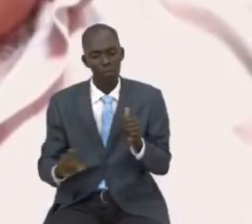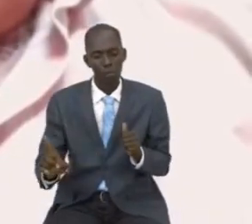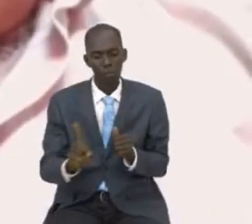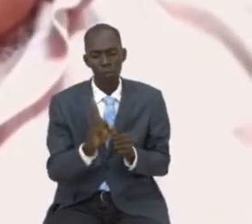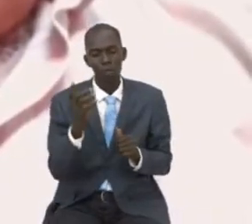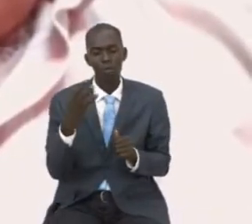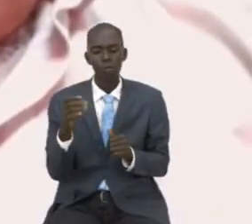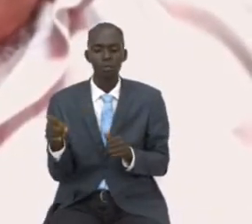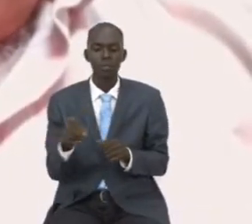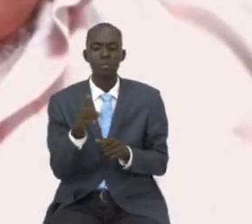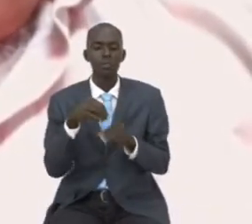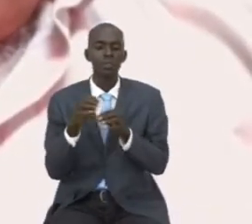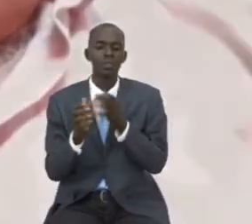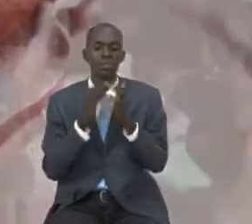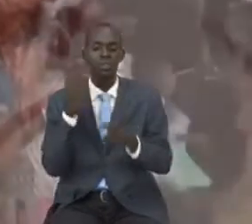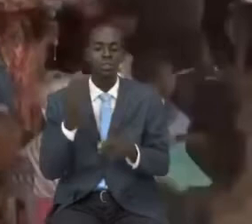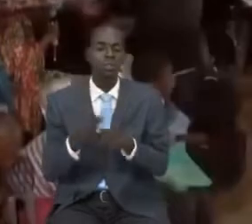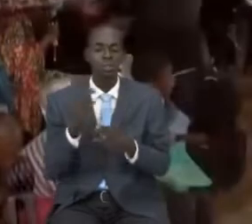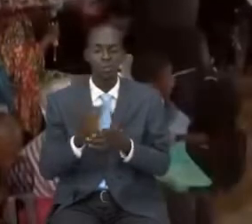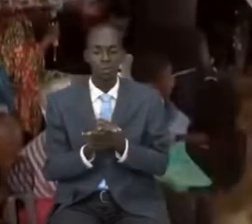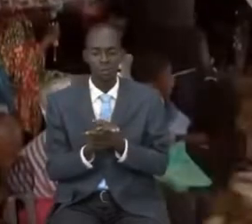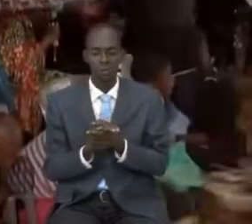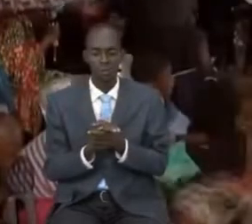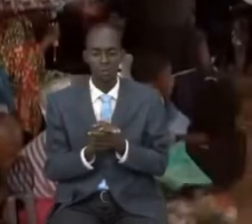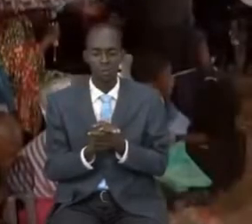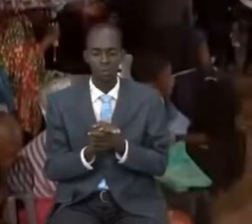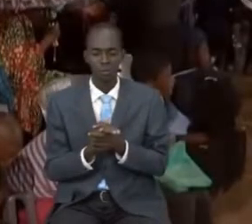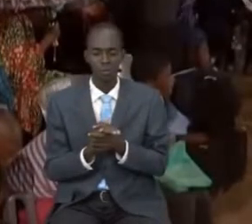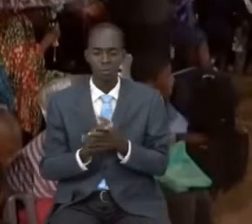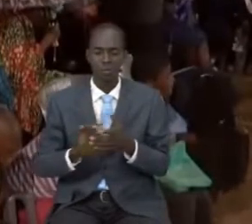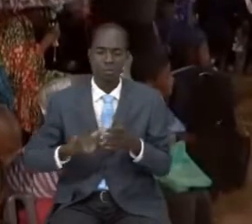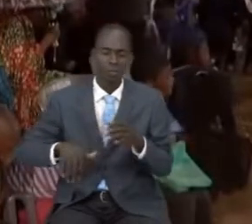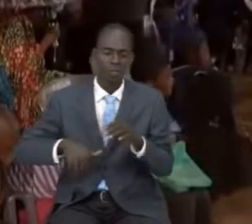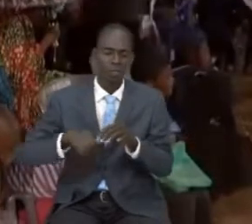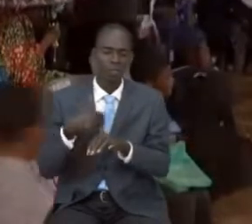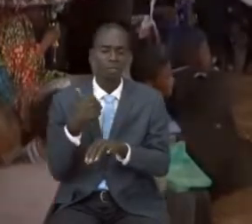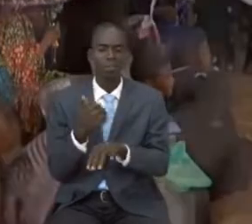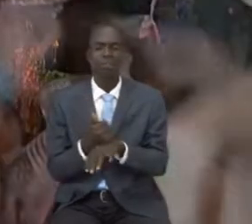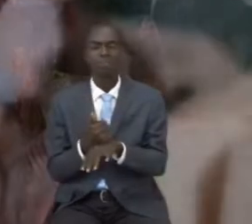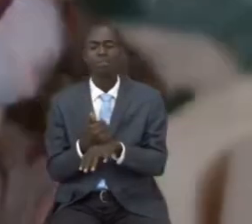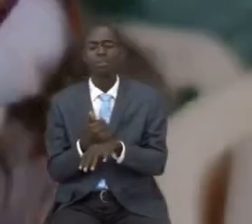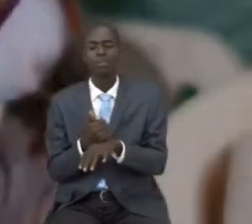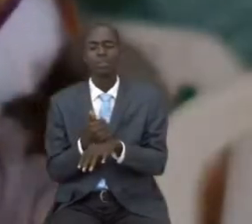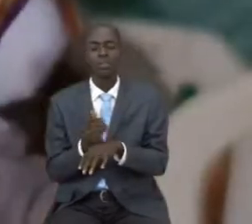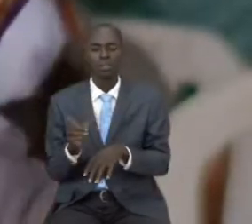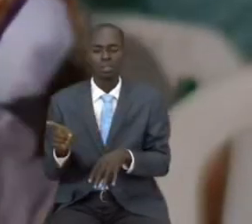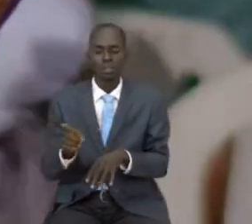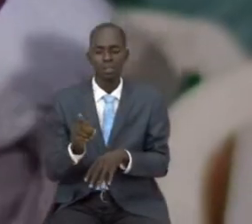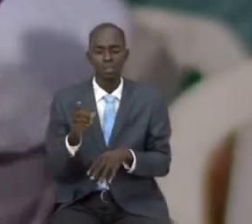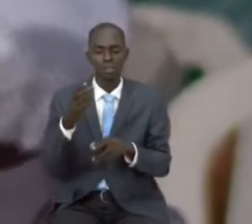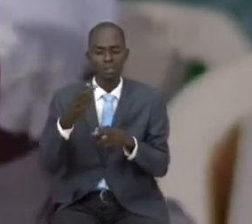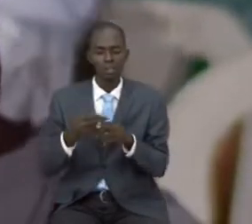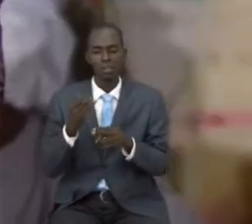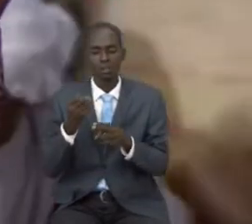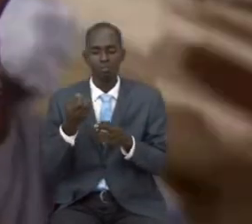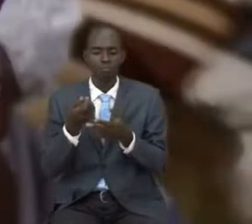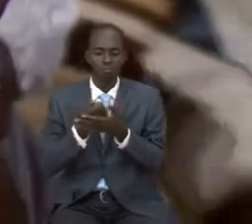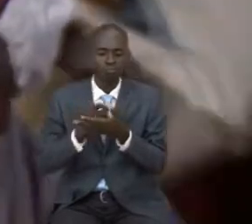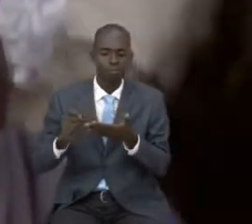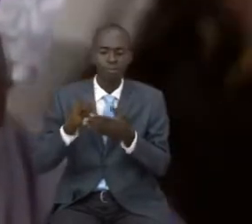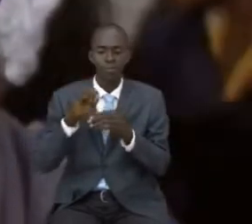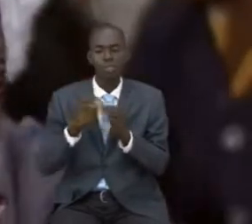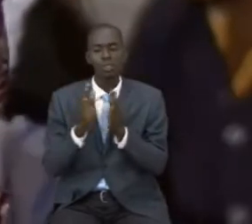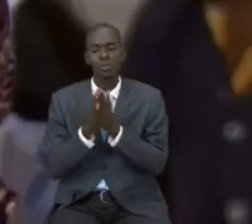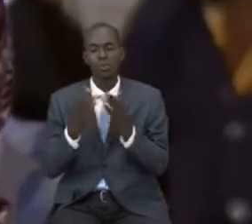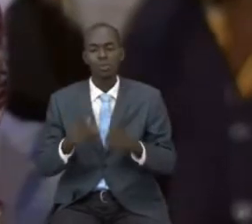in Jesus' name. Confirm their names written in the